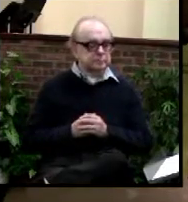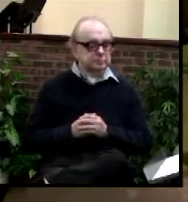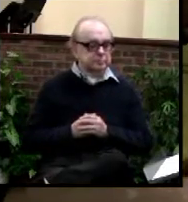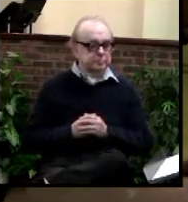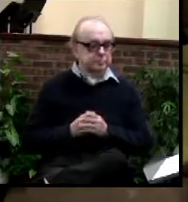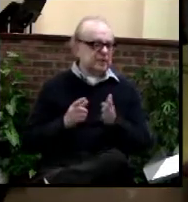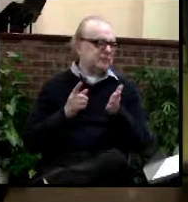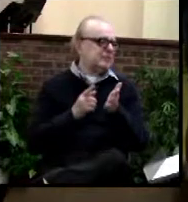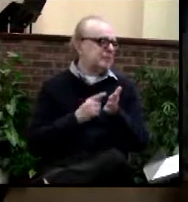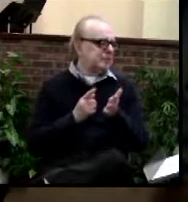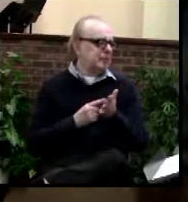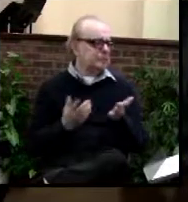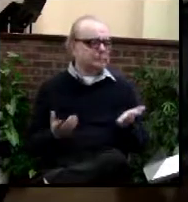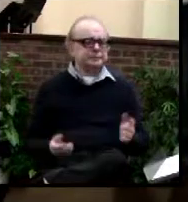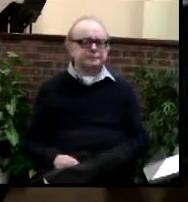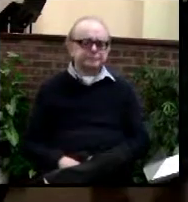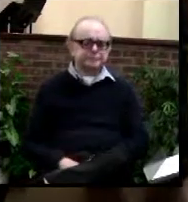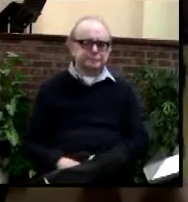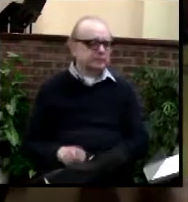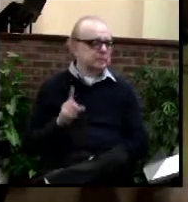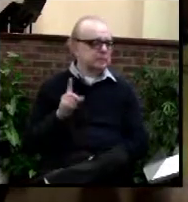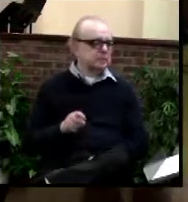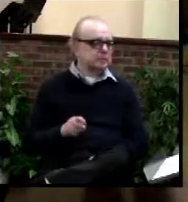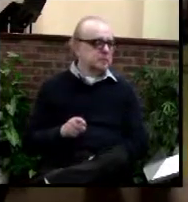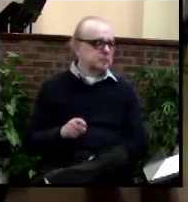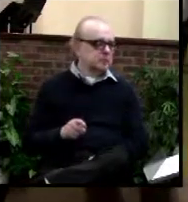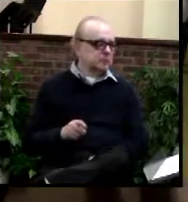sometimes you need to pull out your phone.